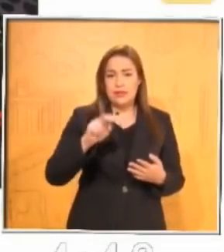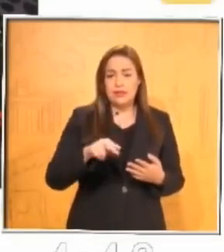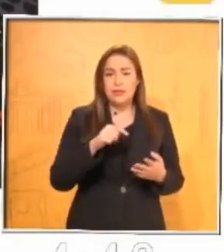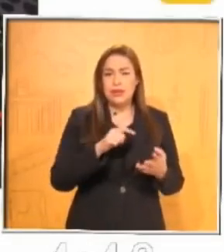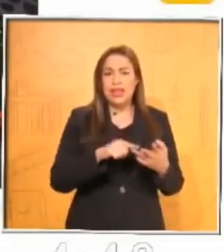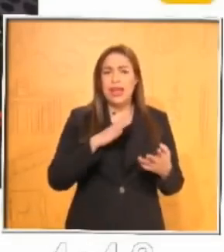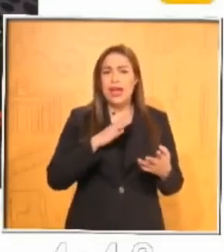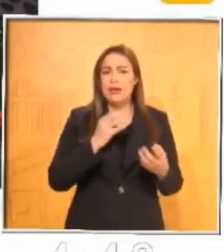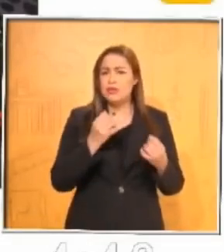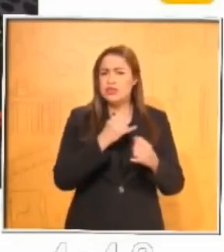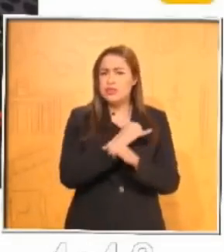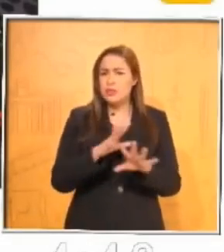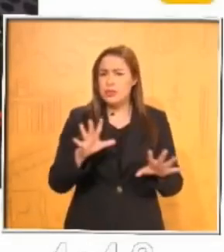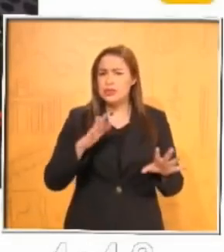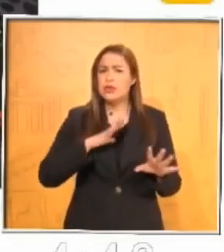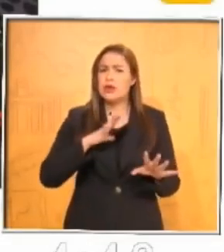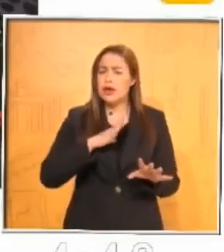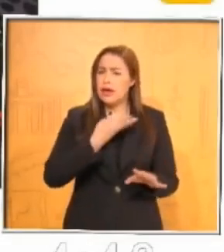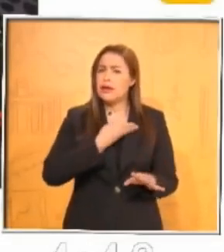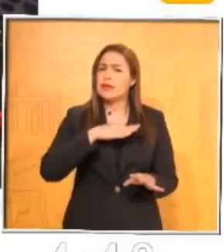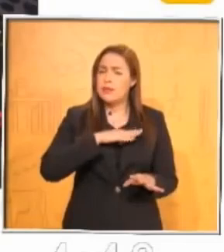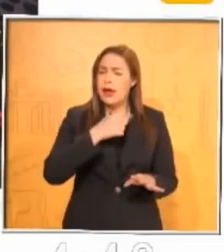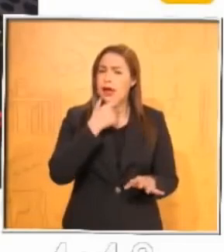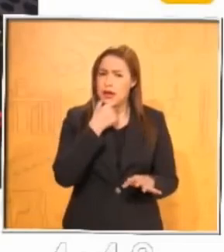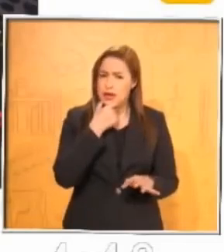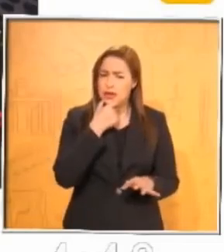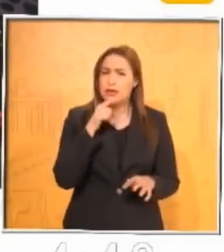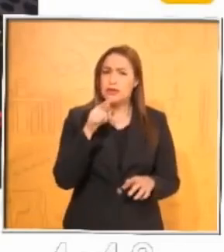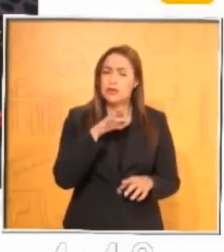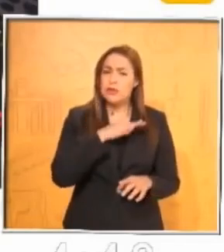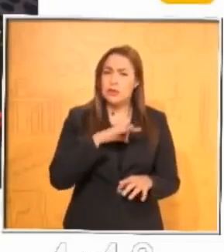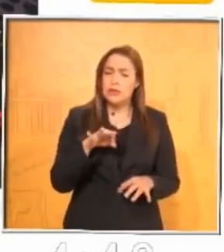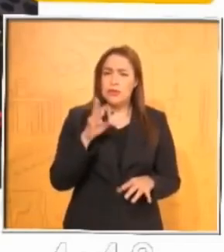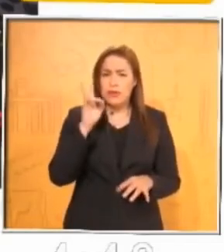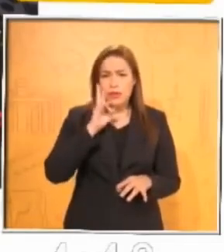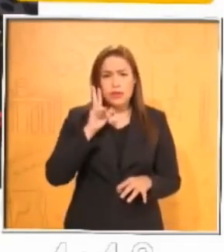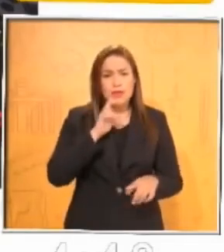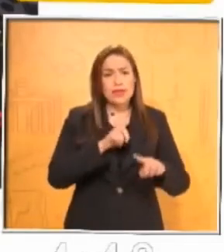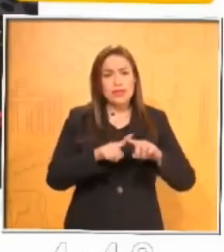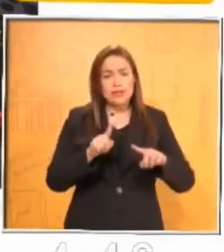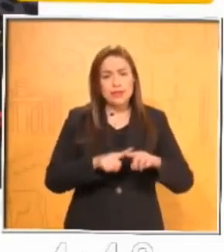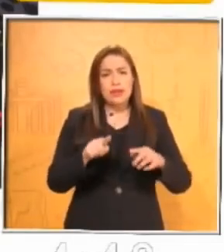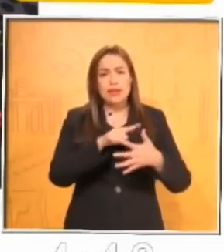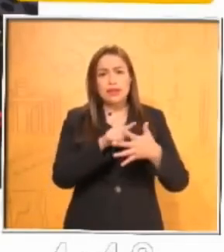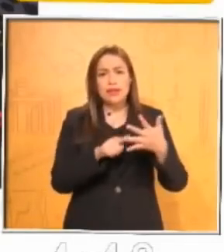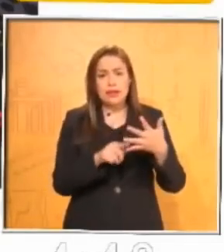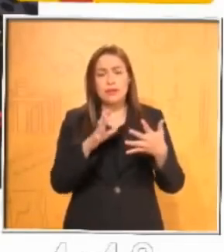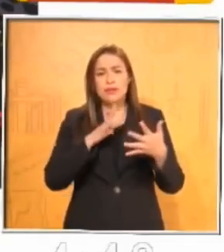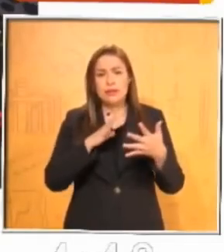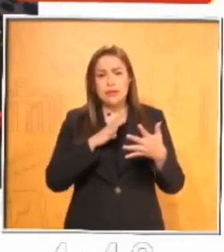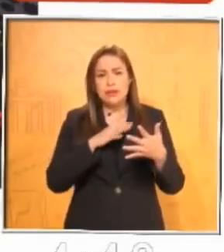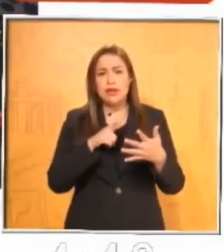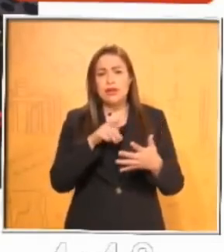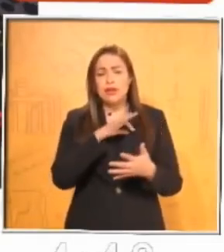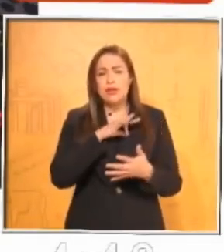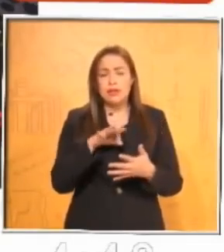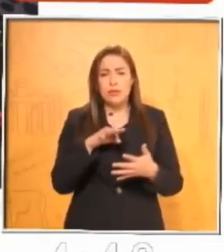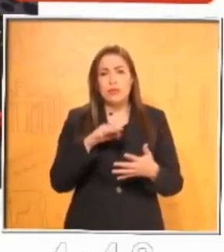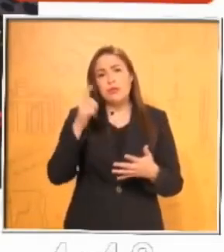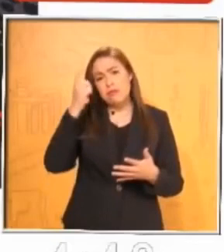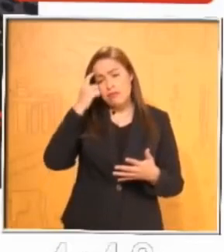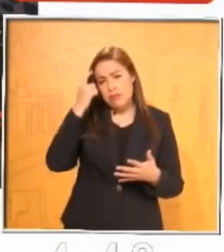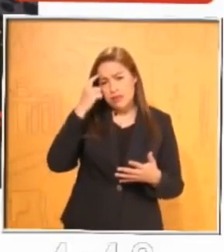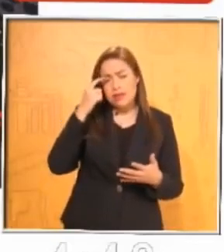subject. In this genre, you can find different elements that makes you think about